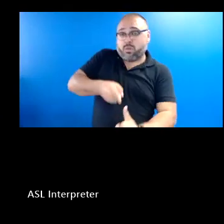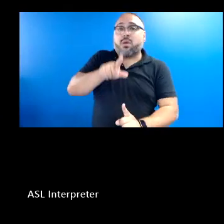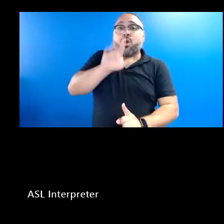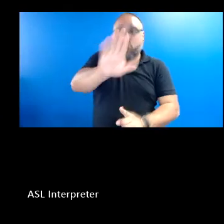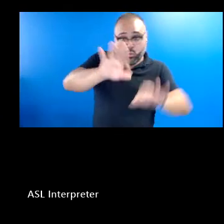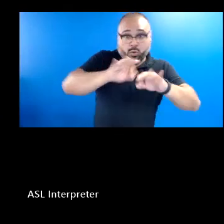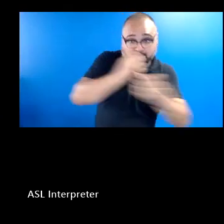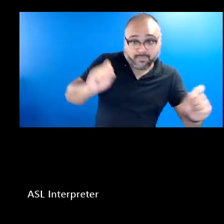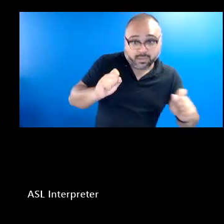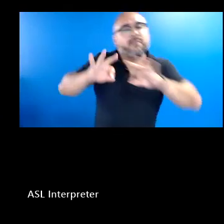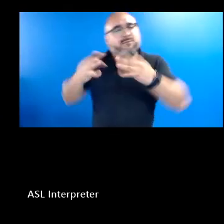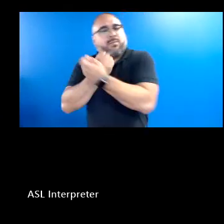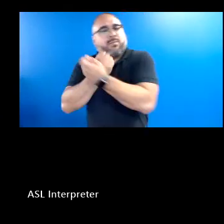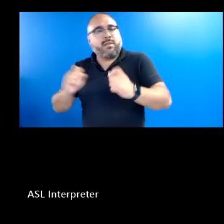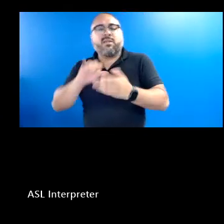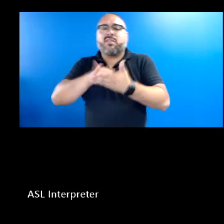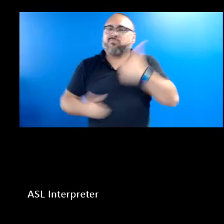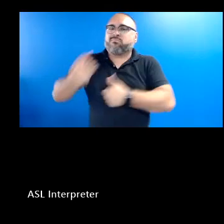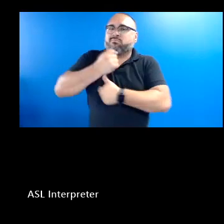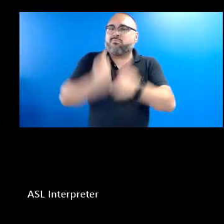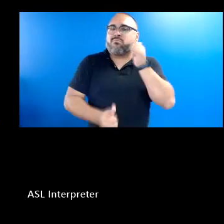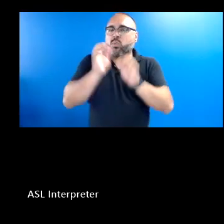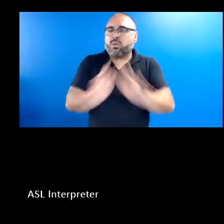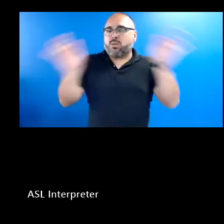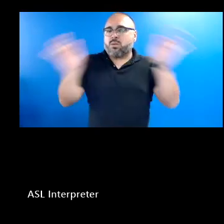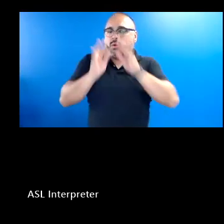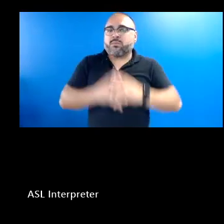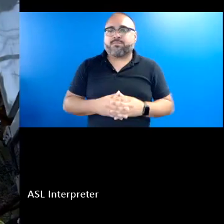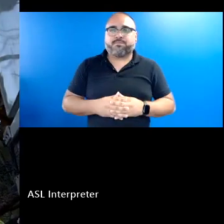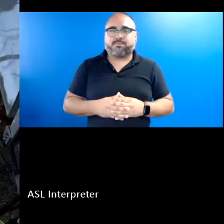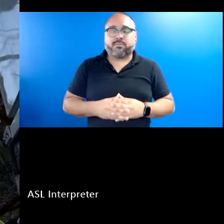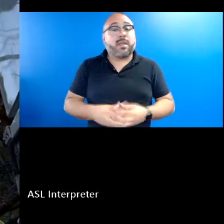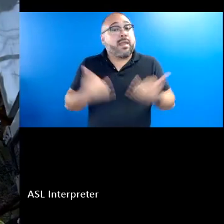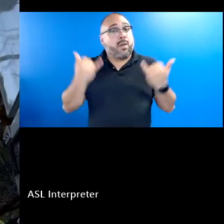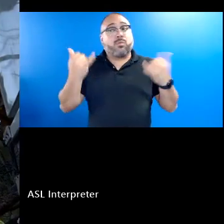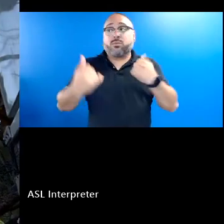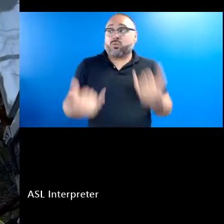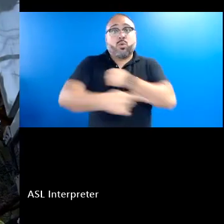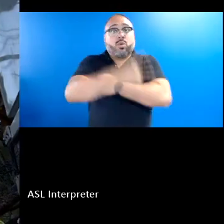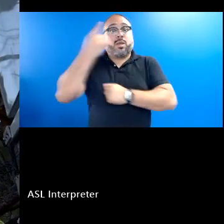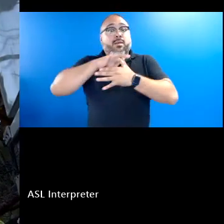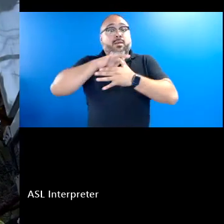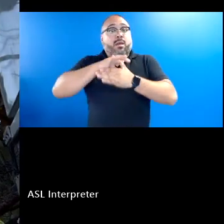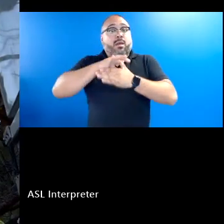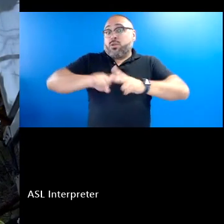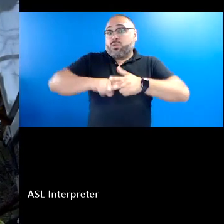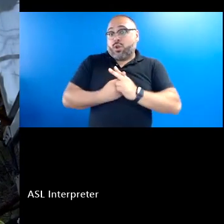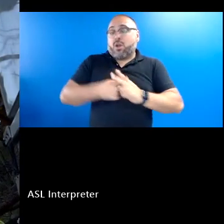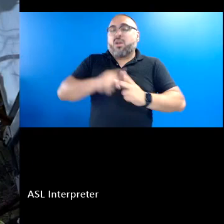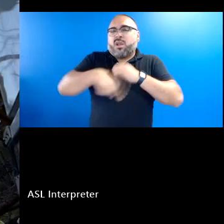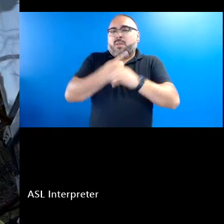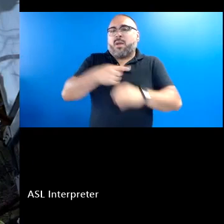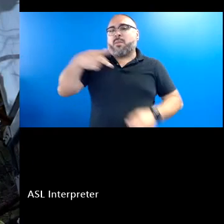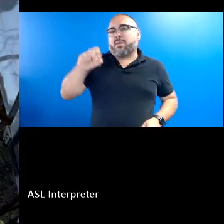what matters most. Now, let's jump right into the content for today, starting with a little background on public